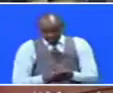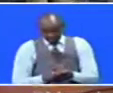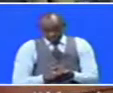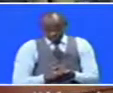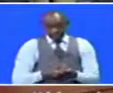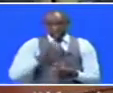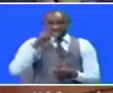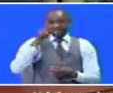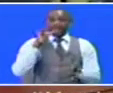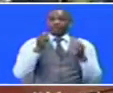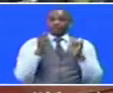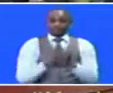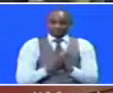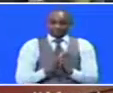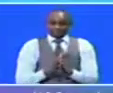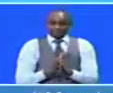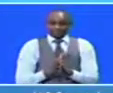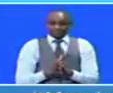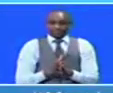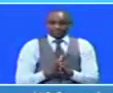Muremi Mwangi, KTN News.